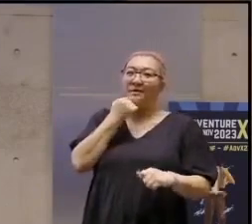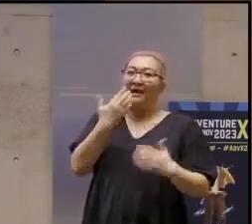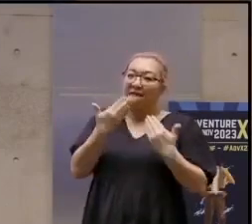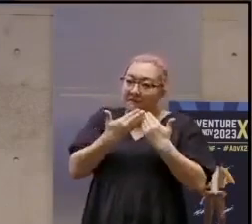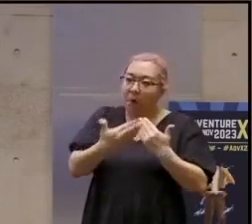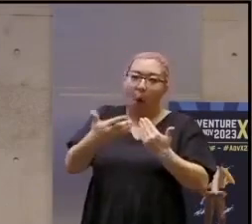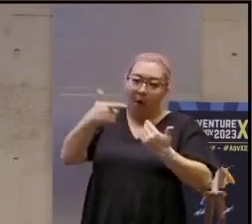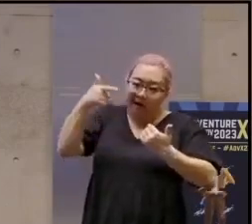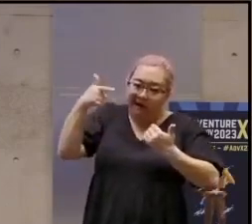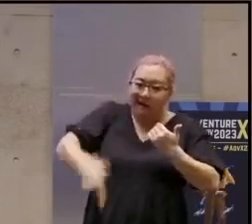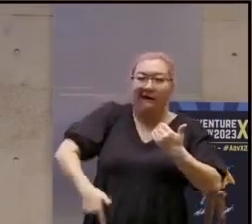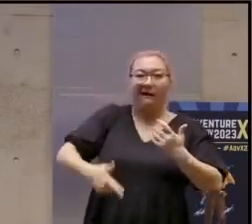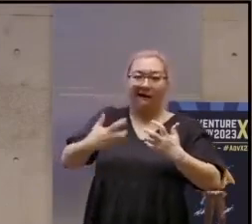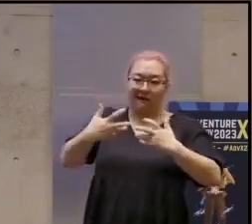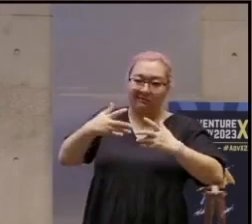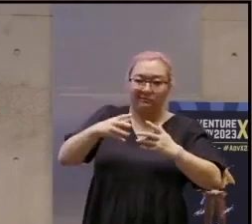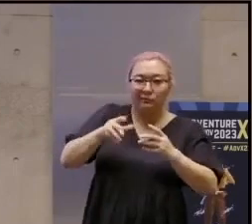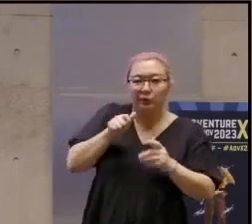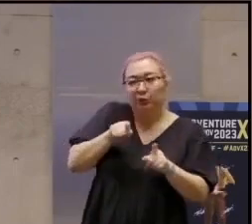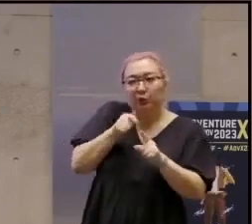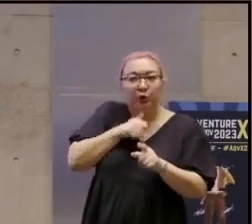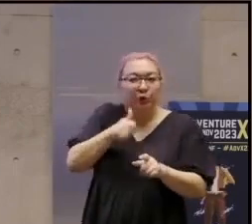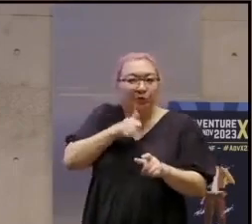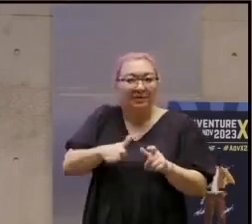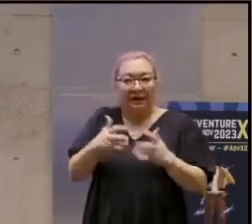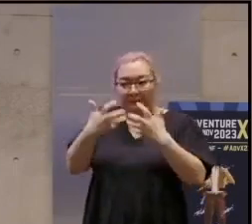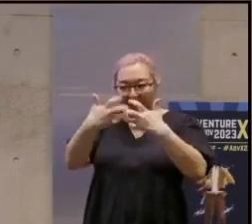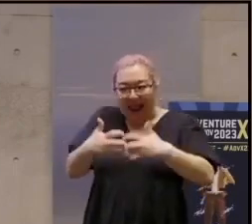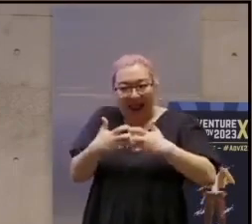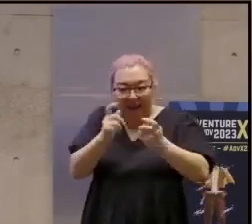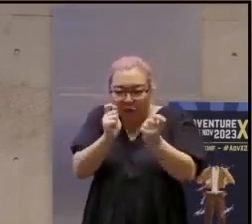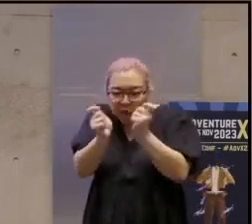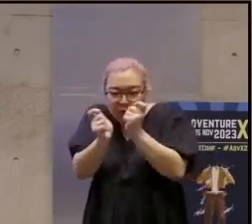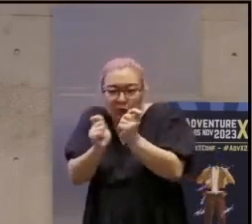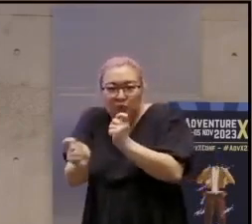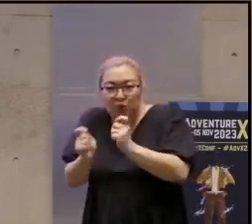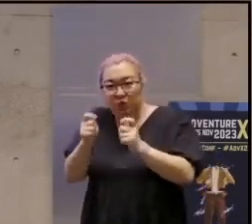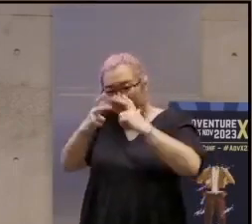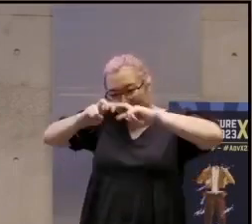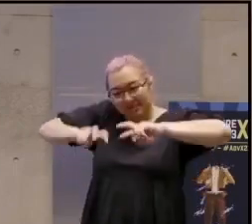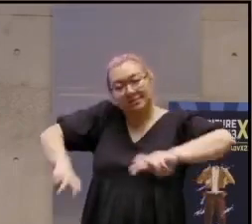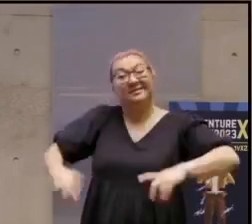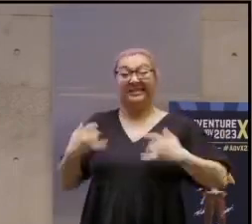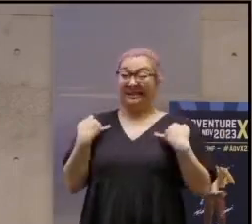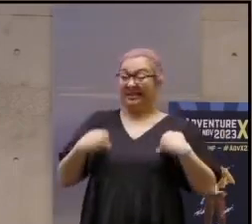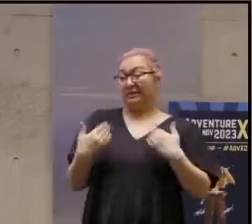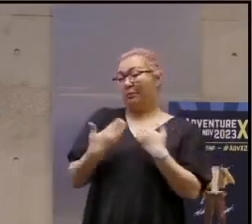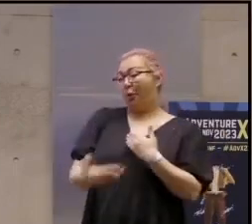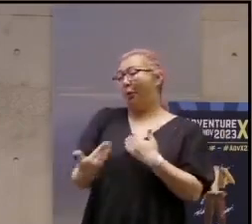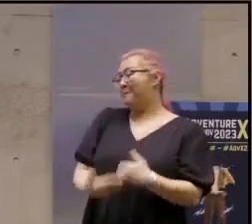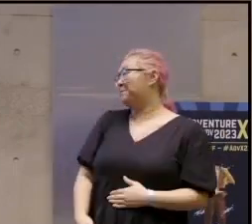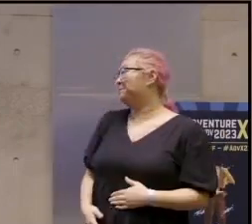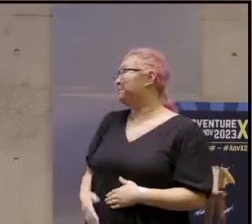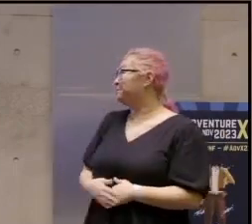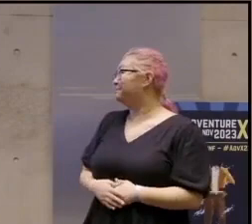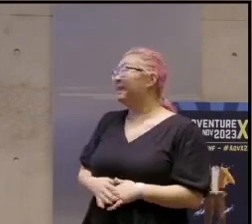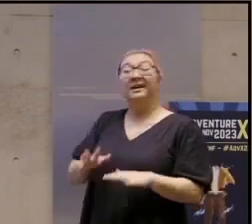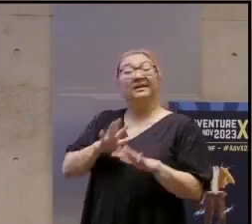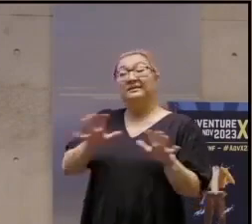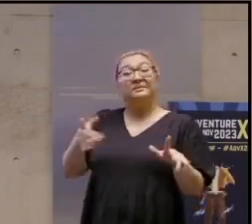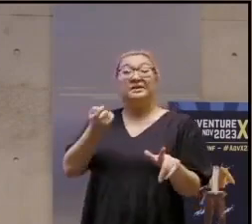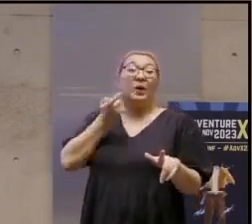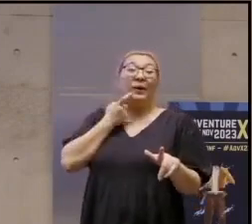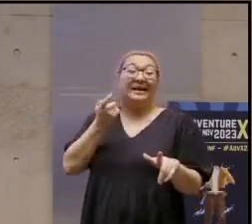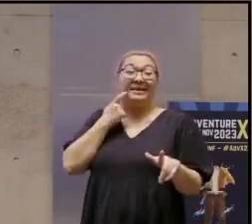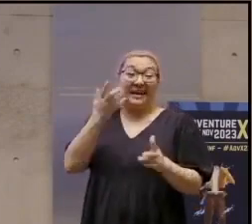even deeper into using the mechanics of the disease to explore that even further. So that's a learning for me. But it's not as easy as it sounds because it's not been